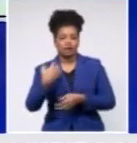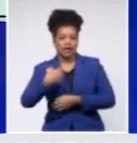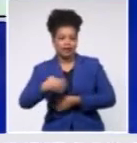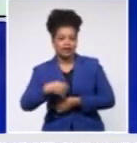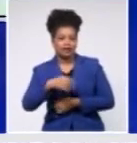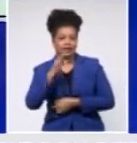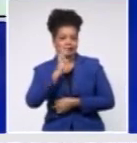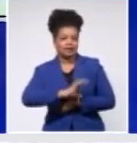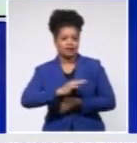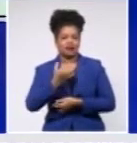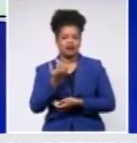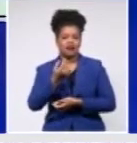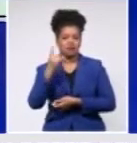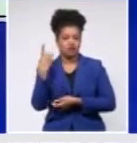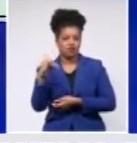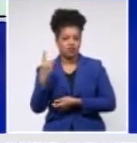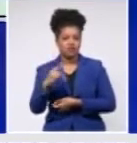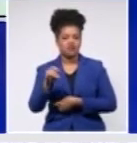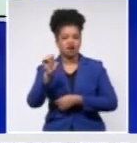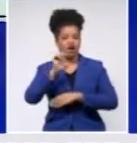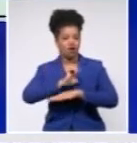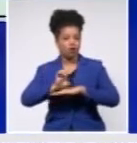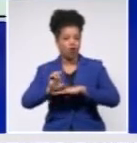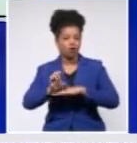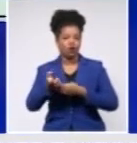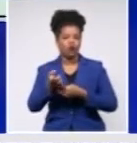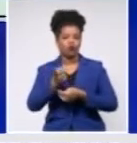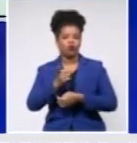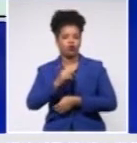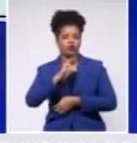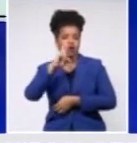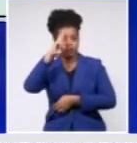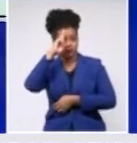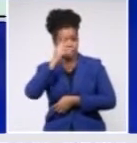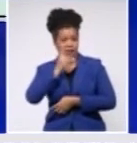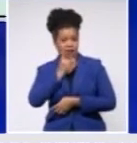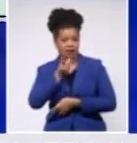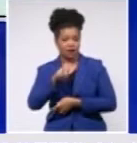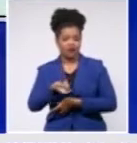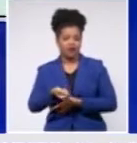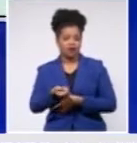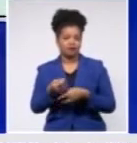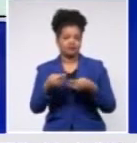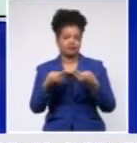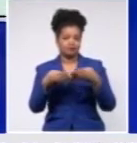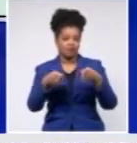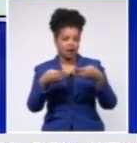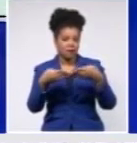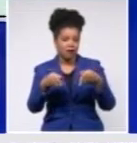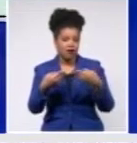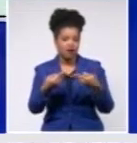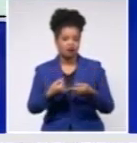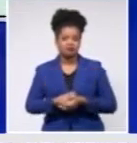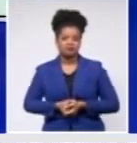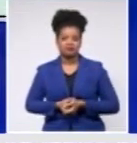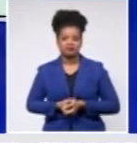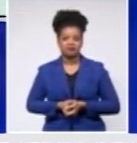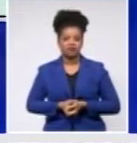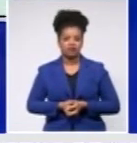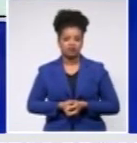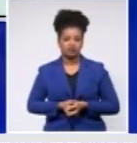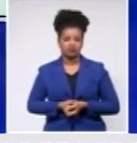Chile, Canada, Bolivia, Ecuador, the Dominican Republic,